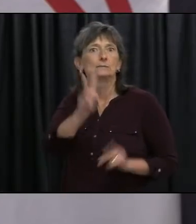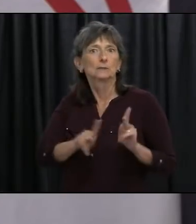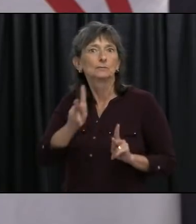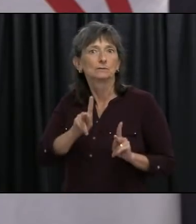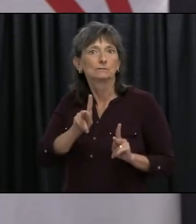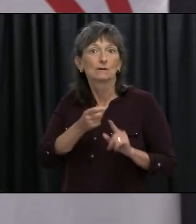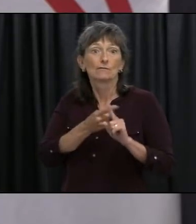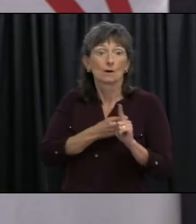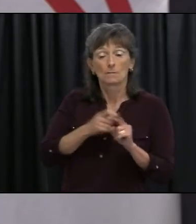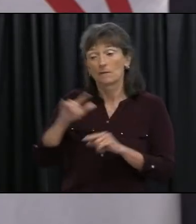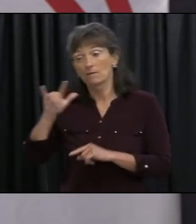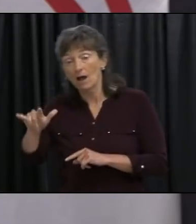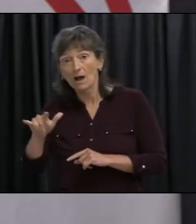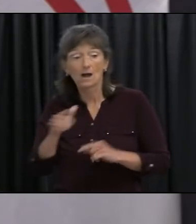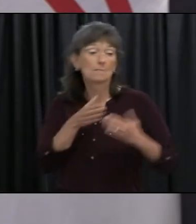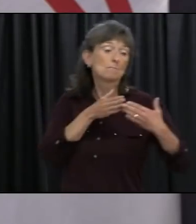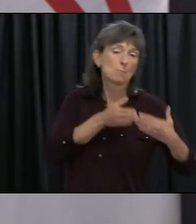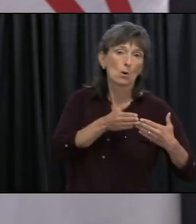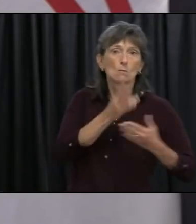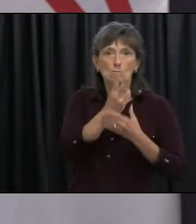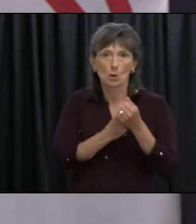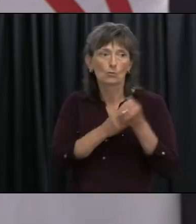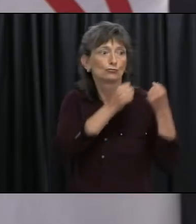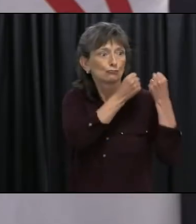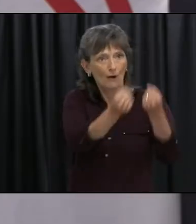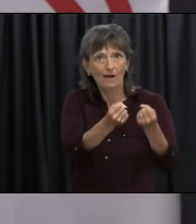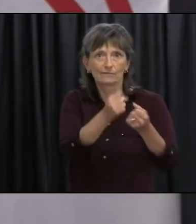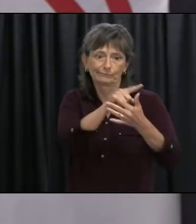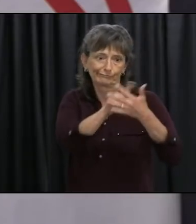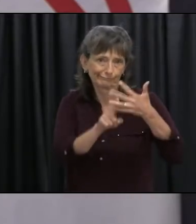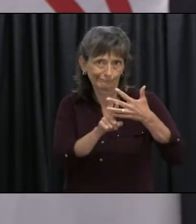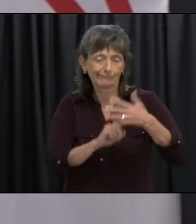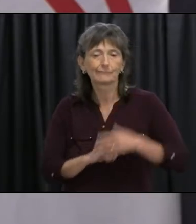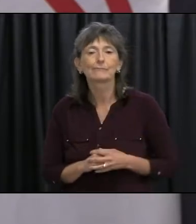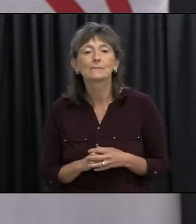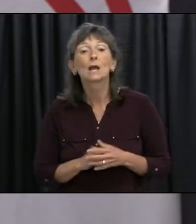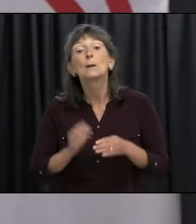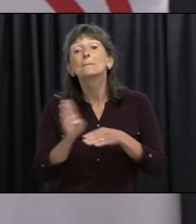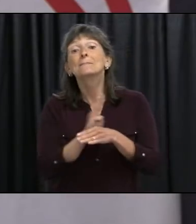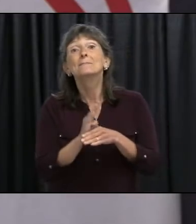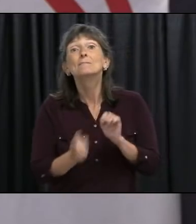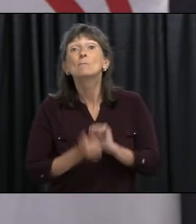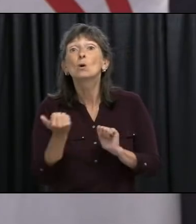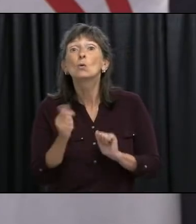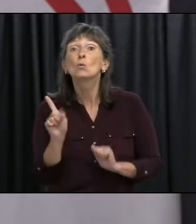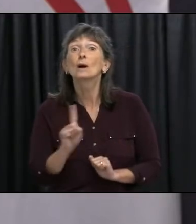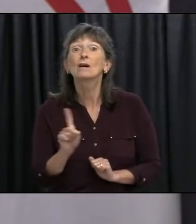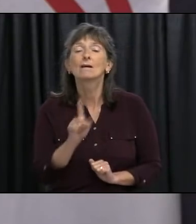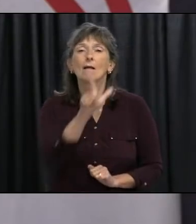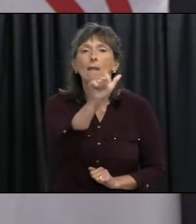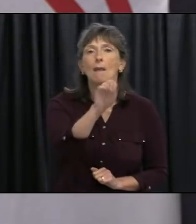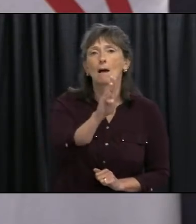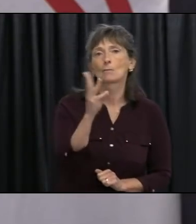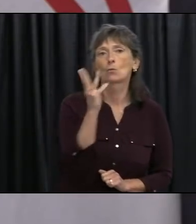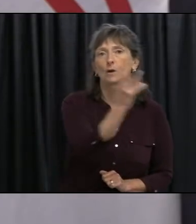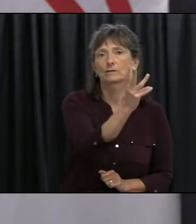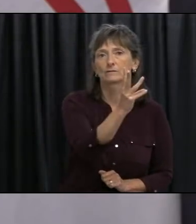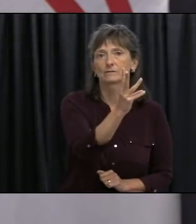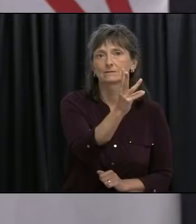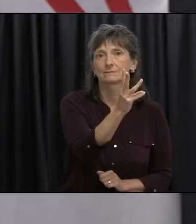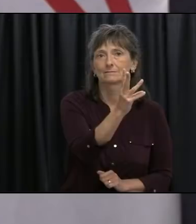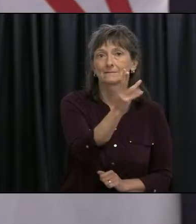points of entry. Now, the busiest area for traffic would be the Lab West border, where some 425